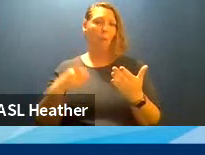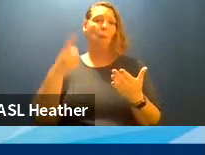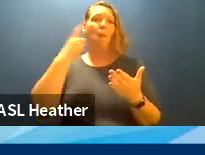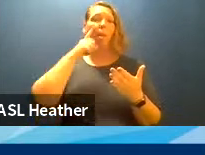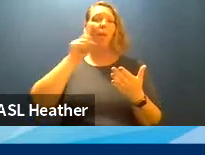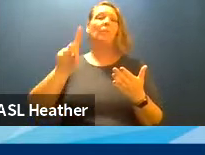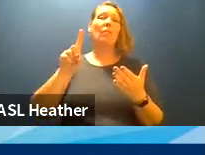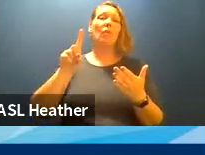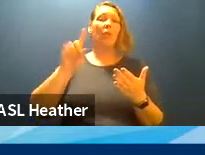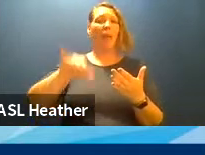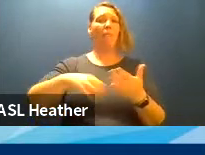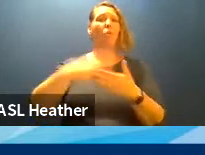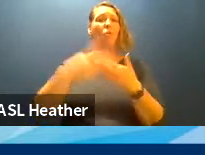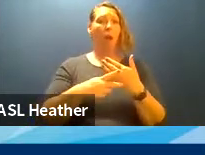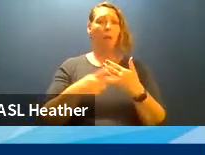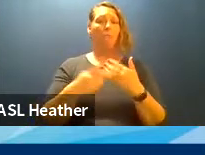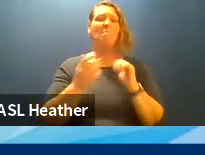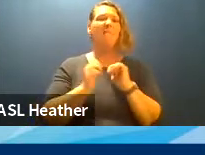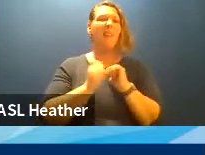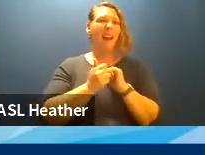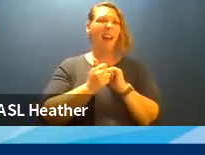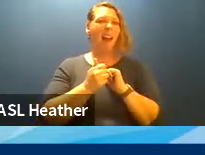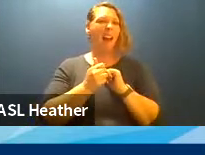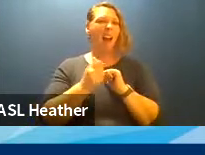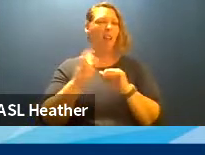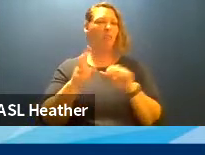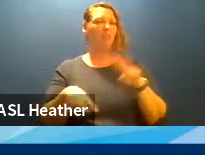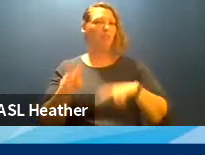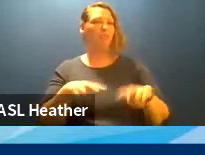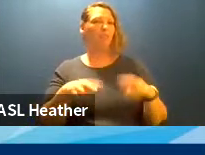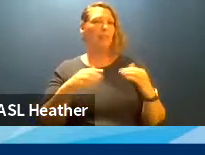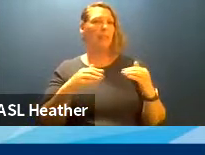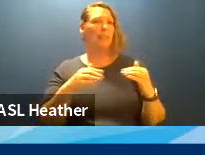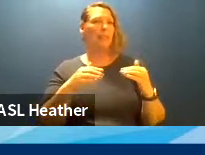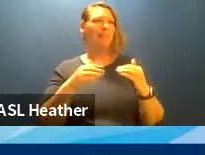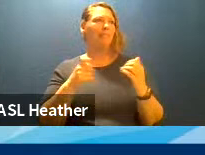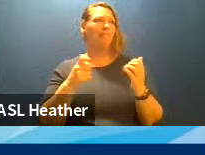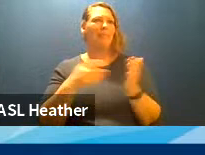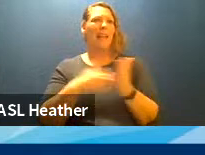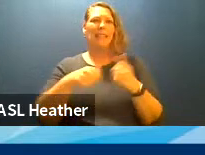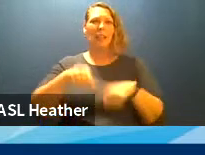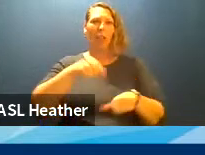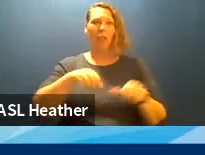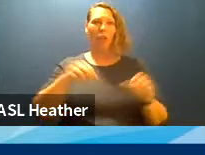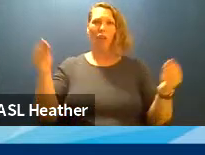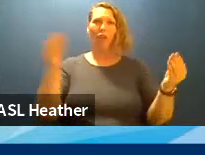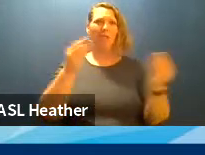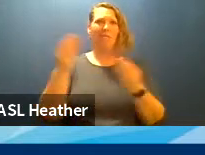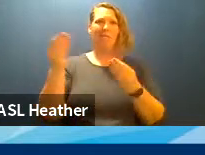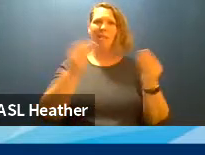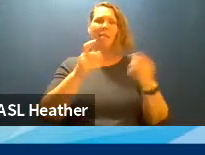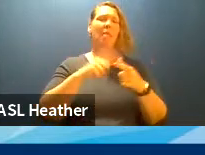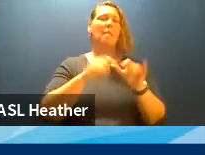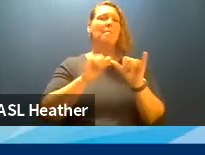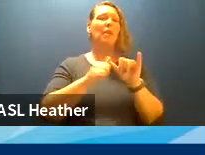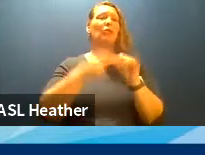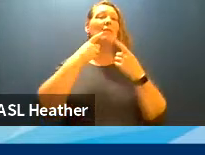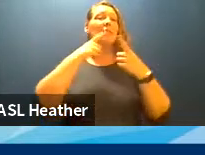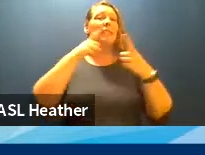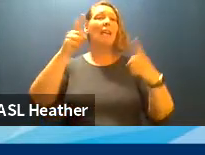the program, how do we evaluate those against each other, and then how do we measure success in the long